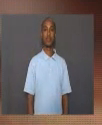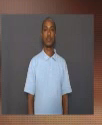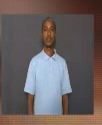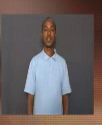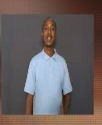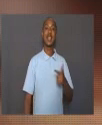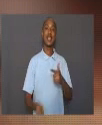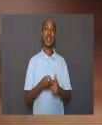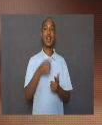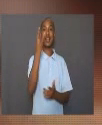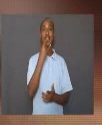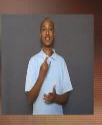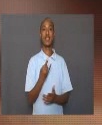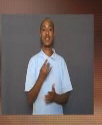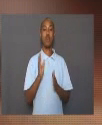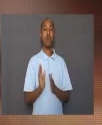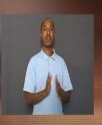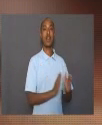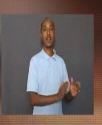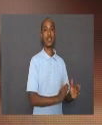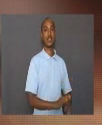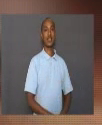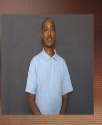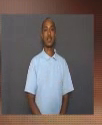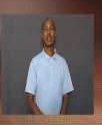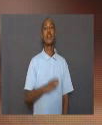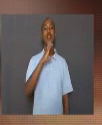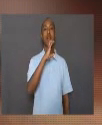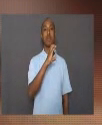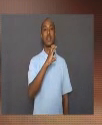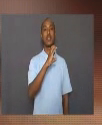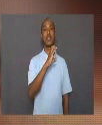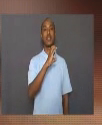The second list should be ordered as carbon,